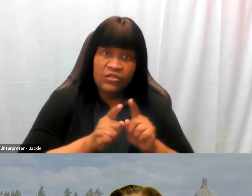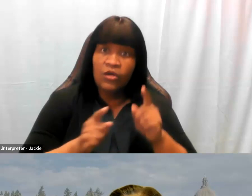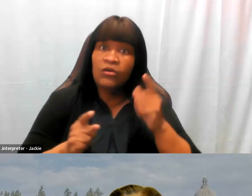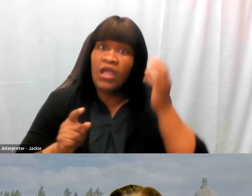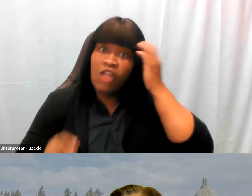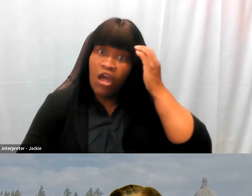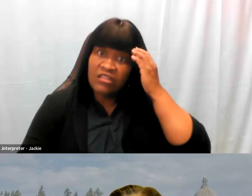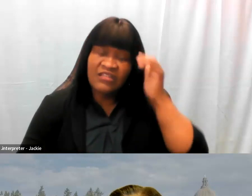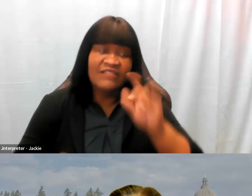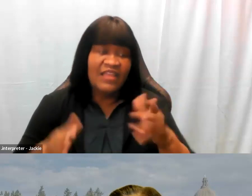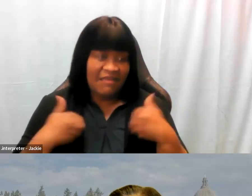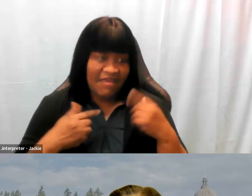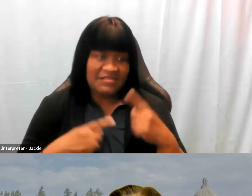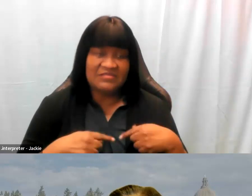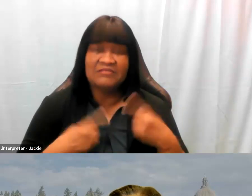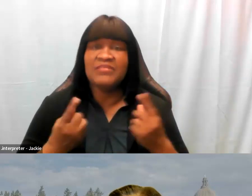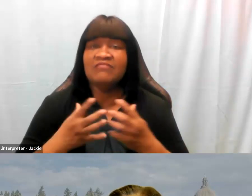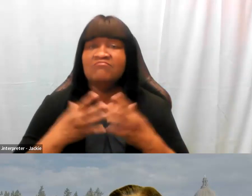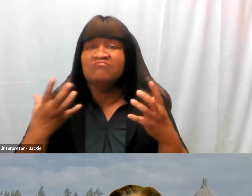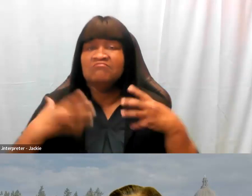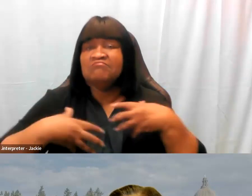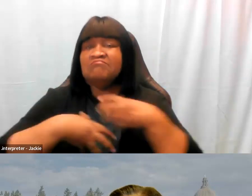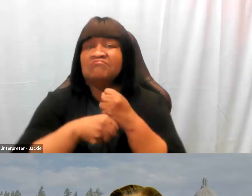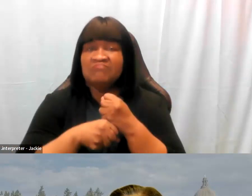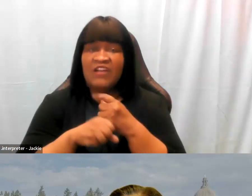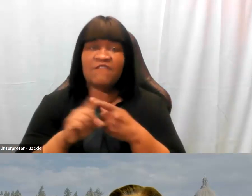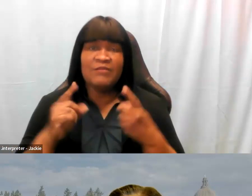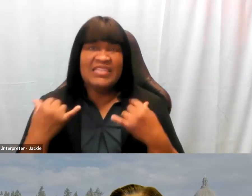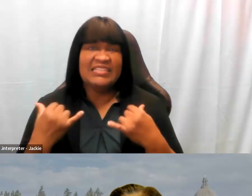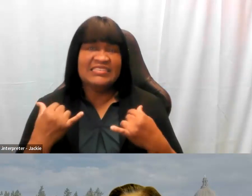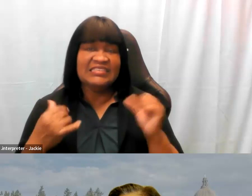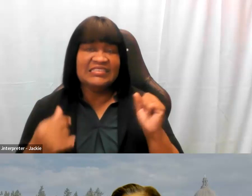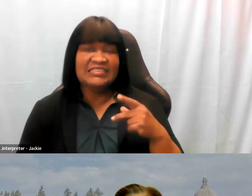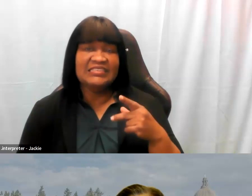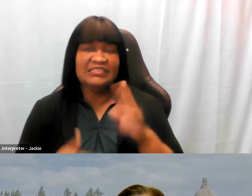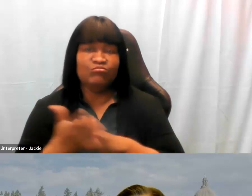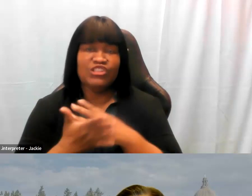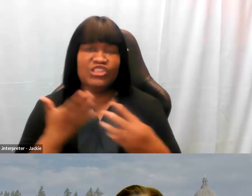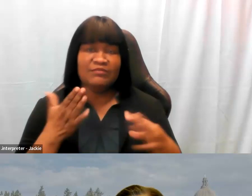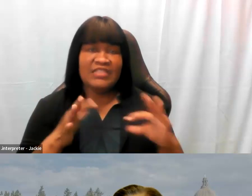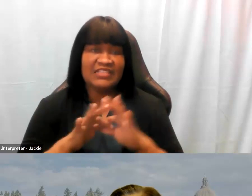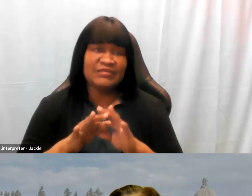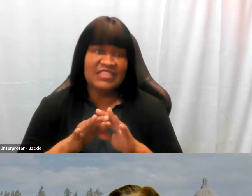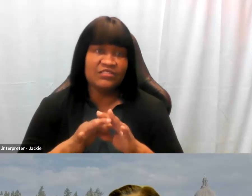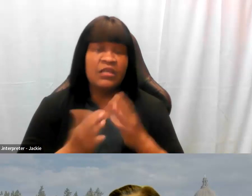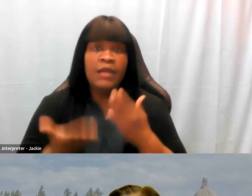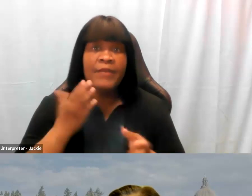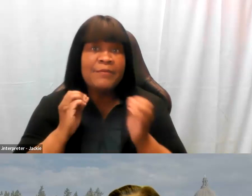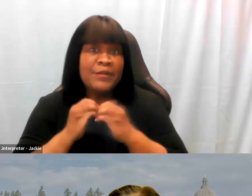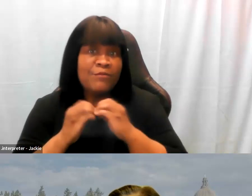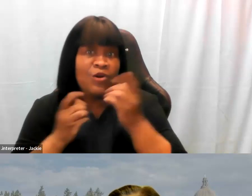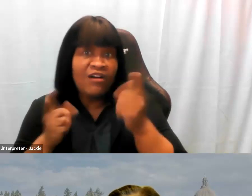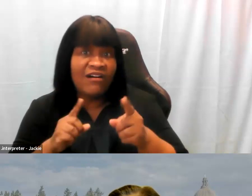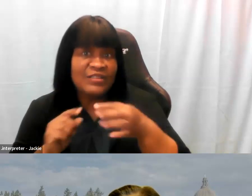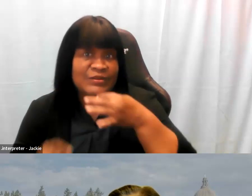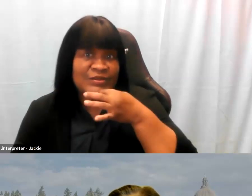that it has been greatly synthesized down from the existing spreadsheet that was attached. And maybe more to come, since